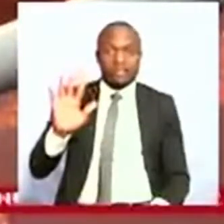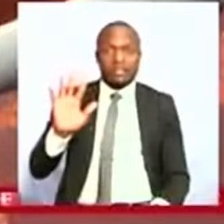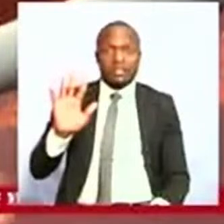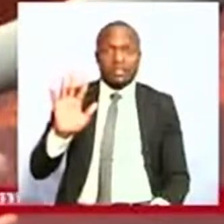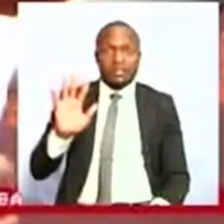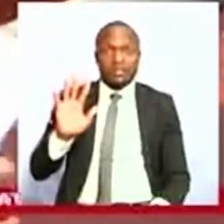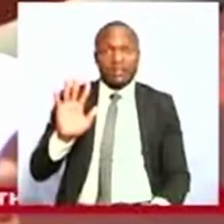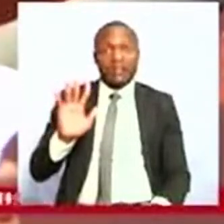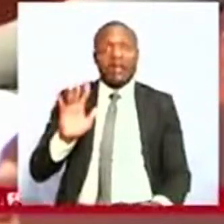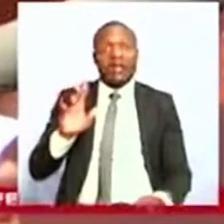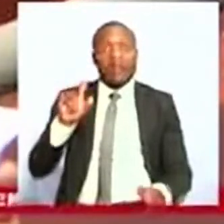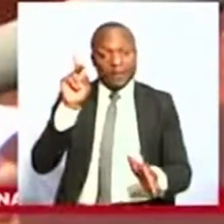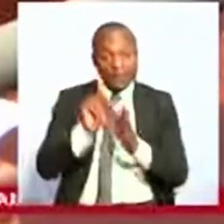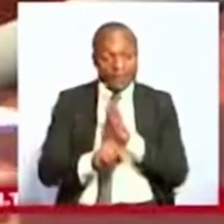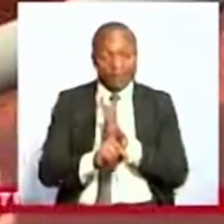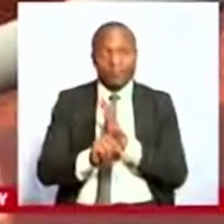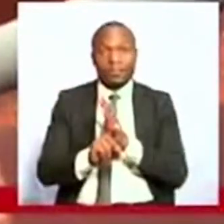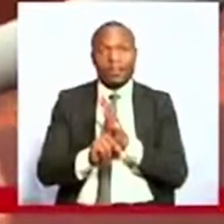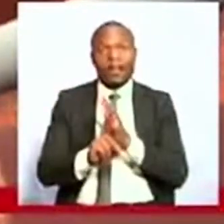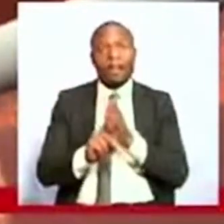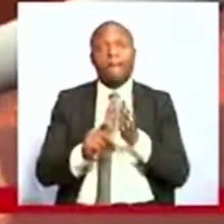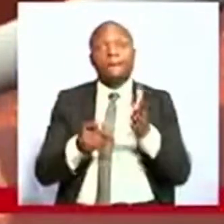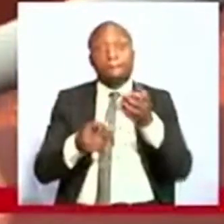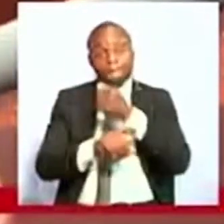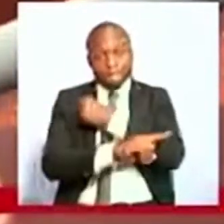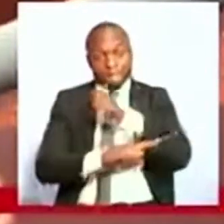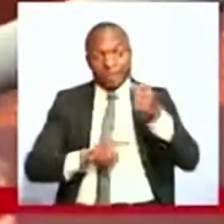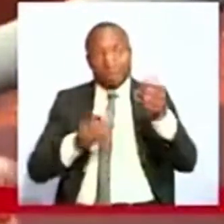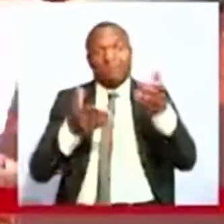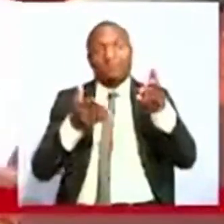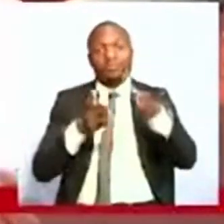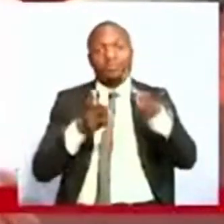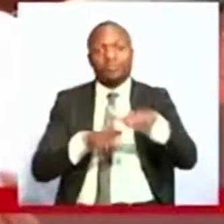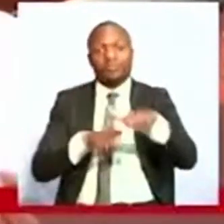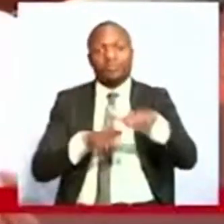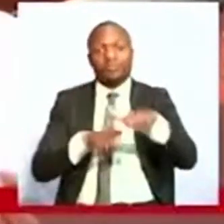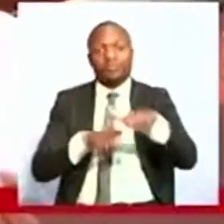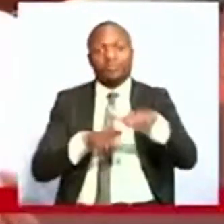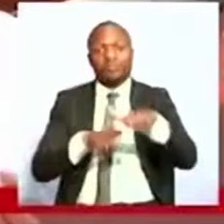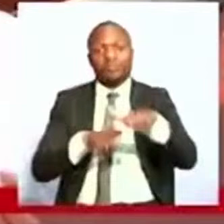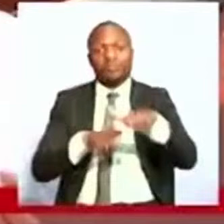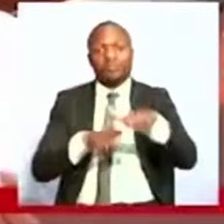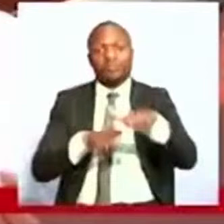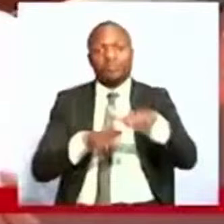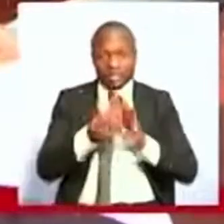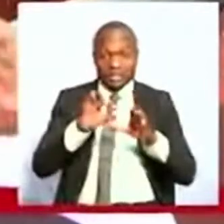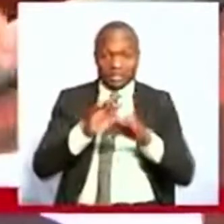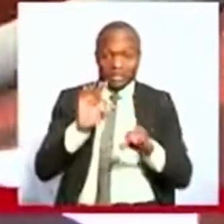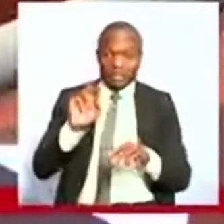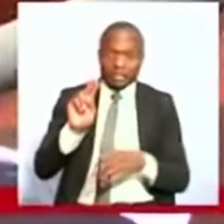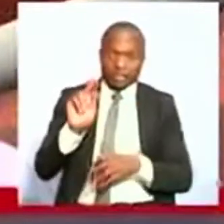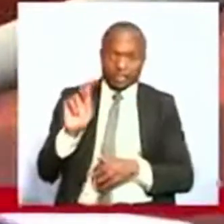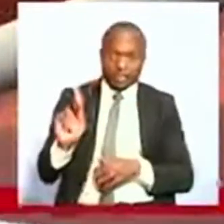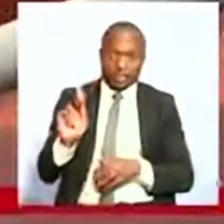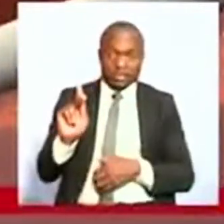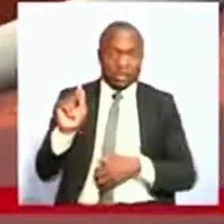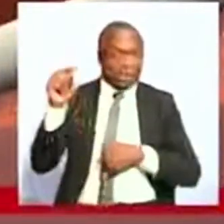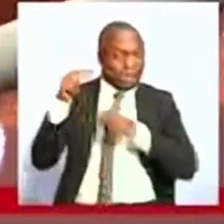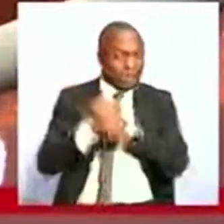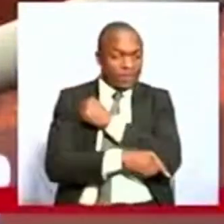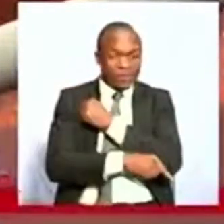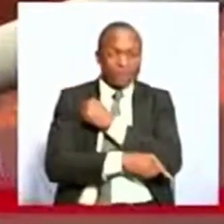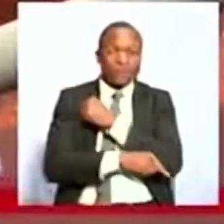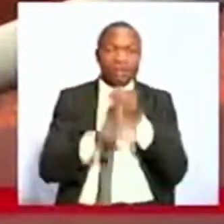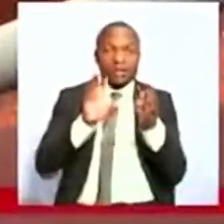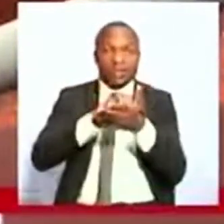Death Penalty Act. We find that the UK has gone beyond mere abolition